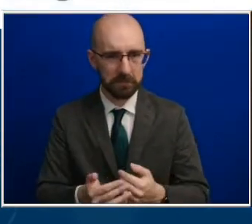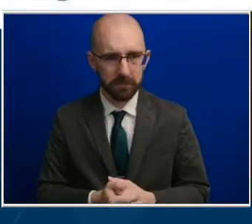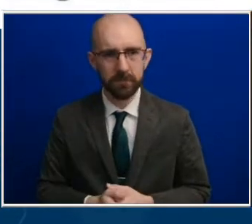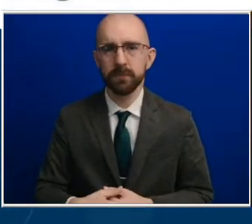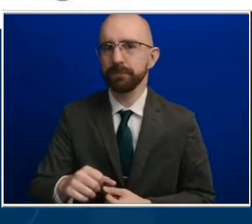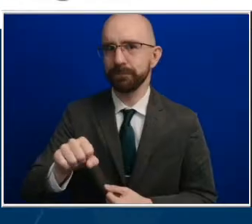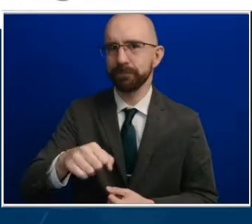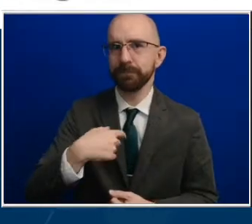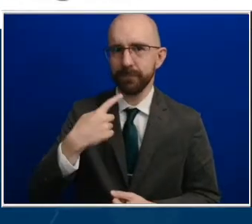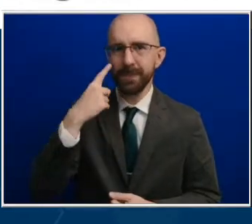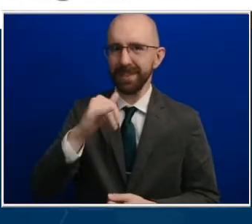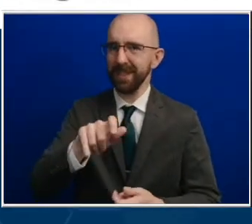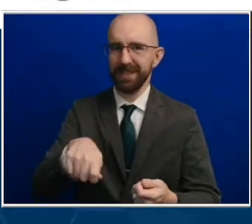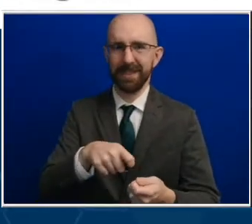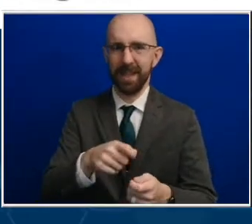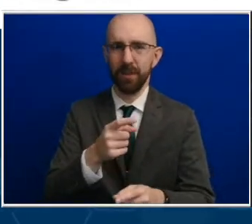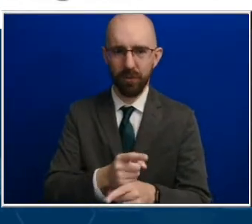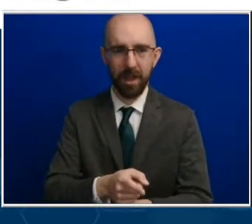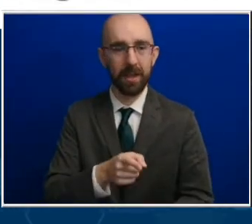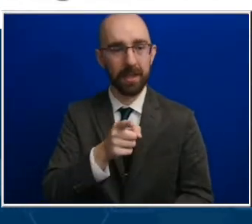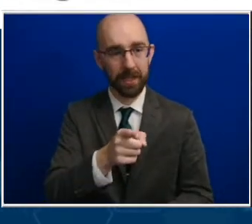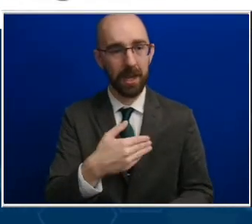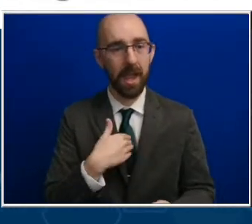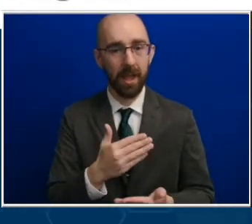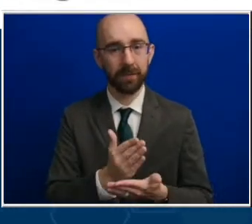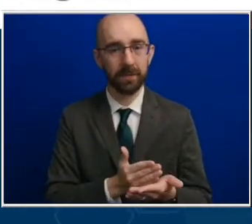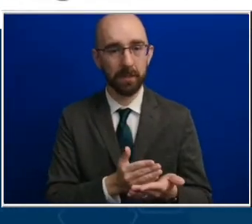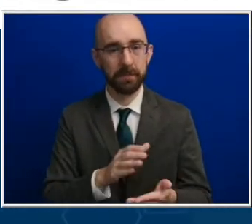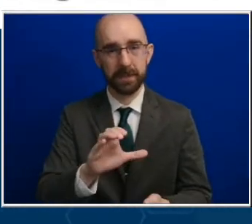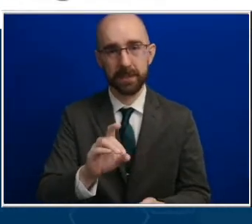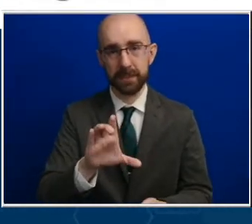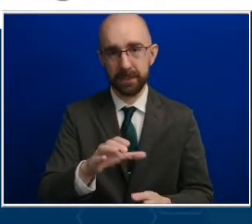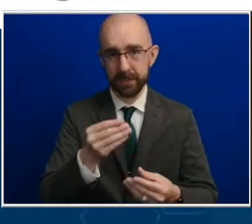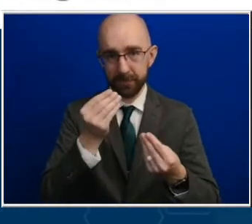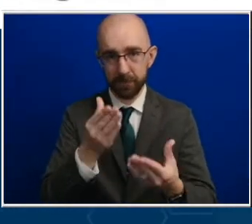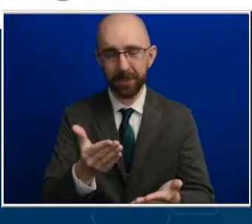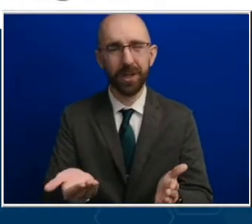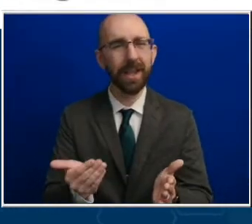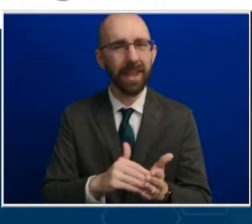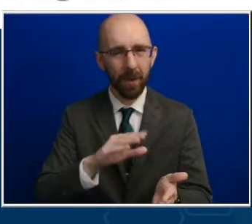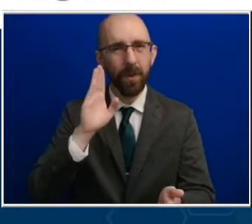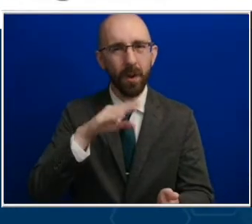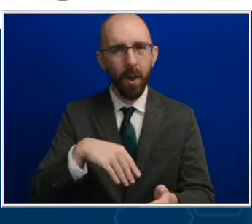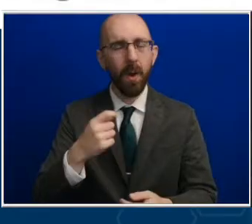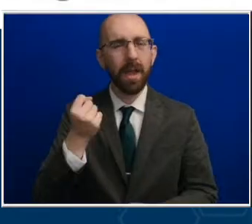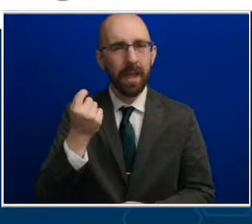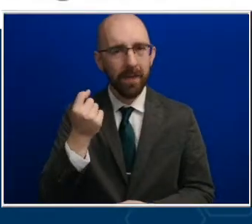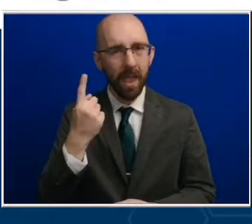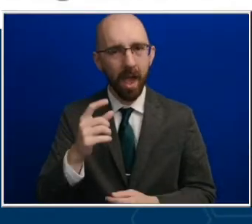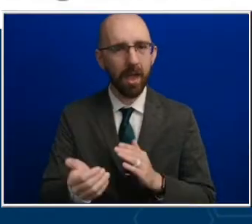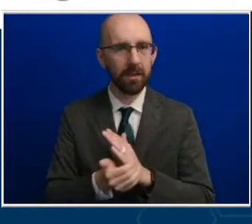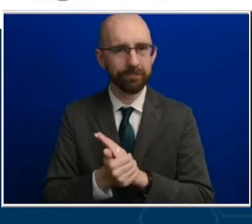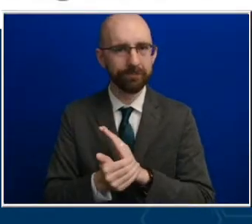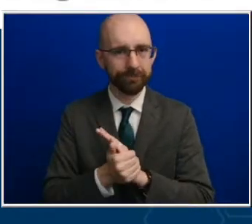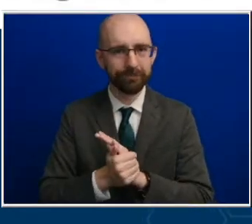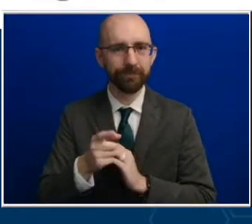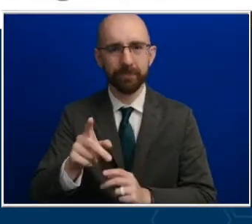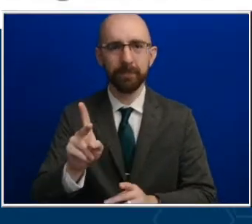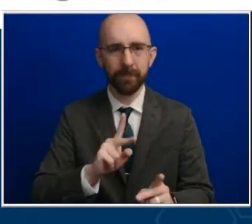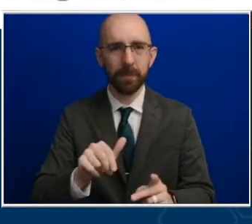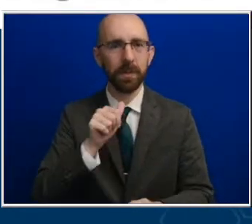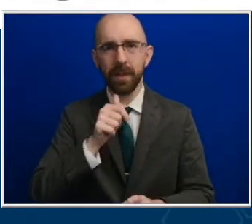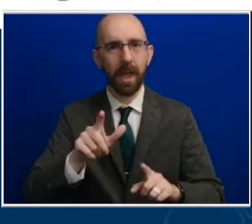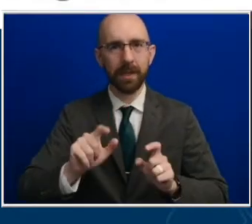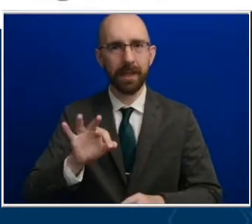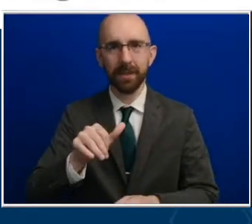that's exactly right. Here we have some updated CDC information. Again, we know the caveats are, number one, people probably aren't getting tested if they're not sick enough to go